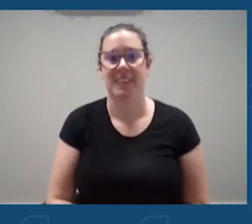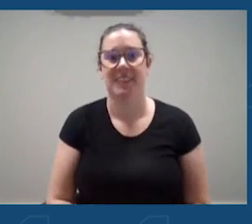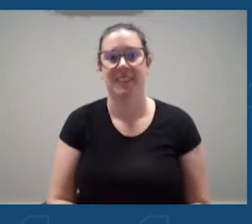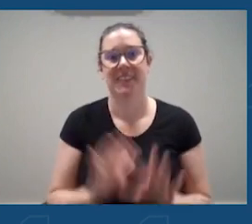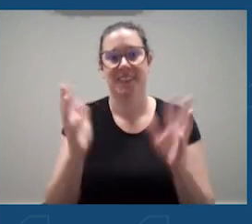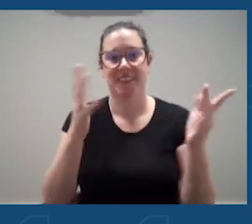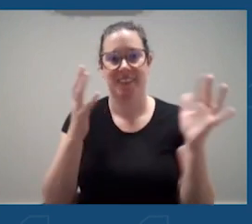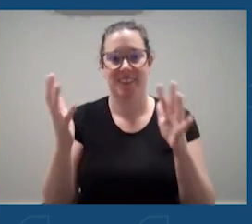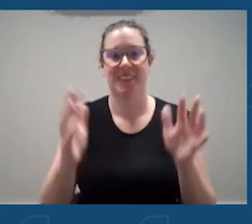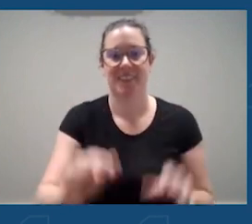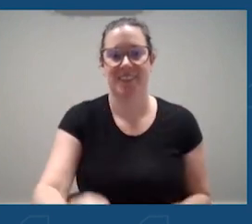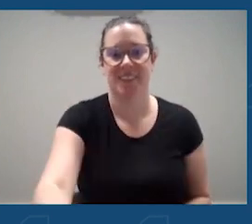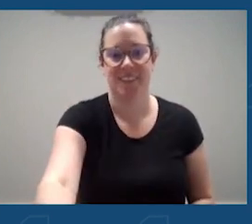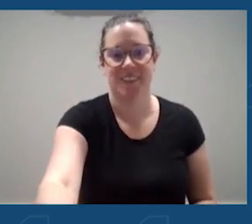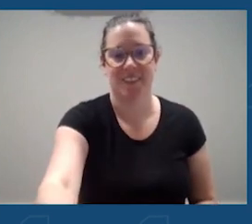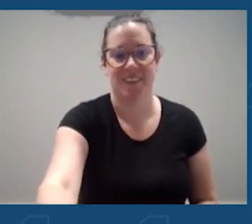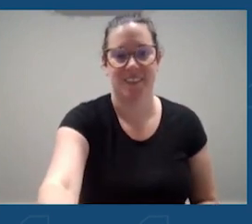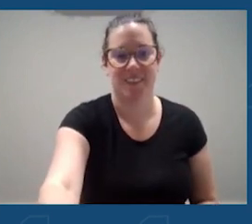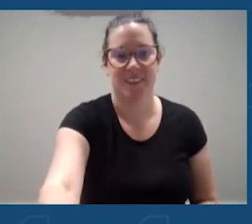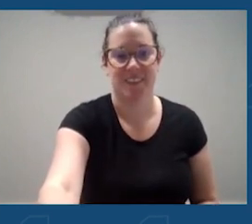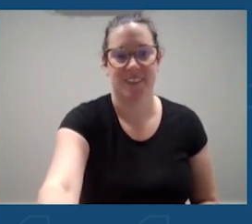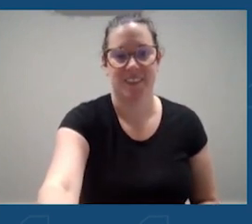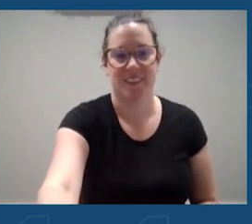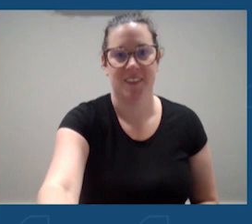Please welcome Senator Zelnor Myrie.